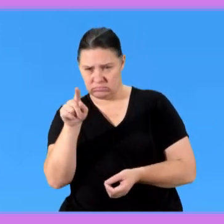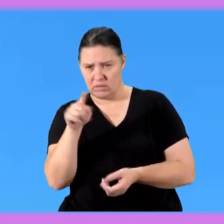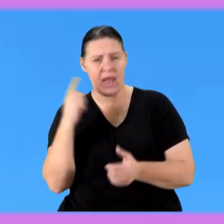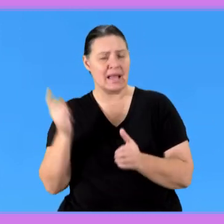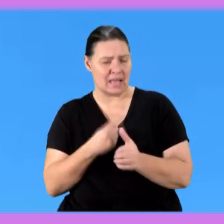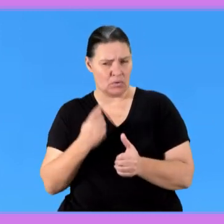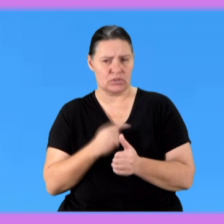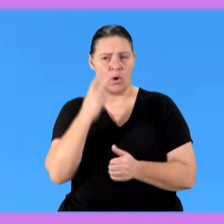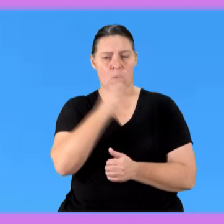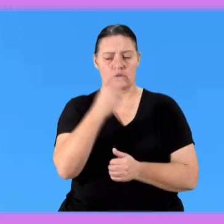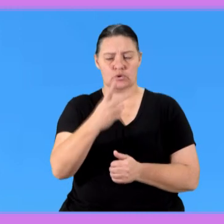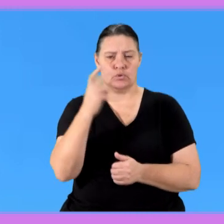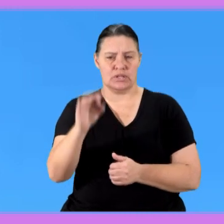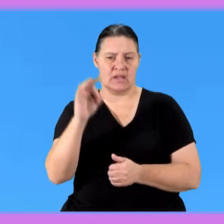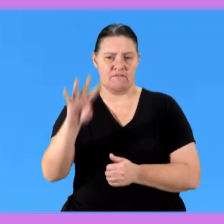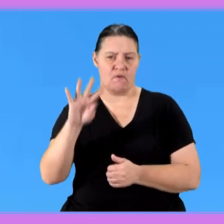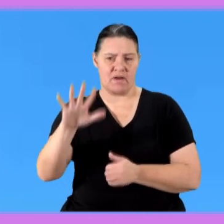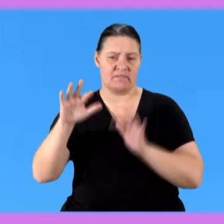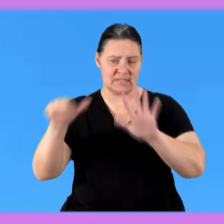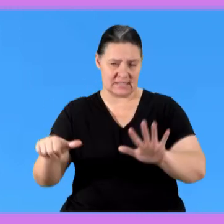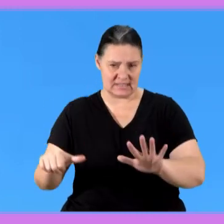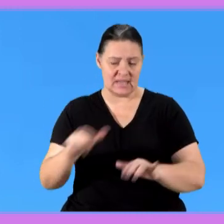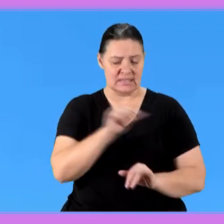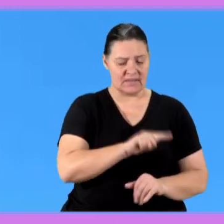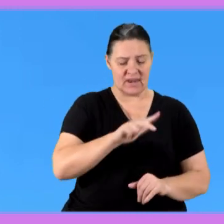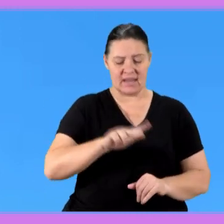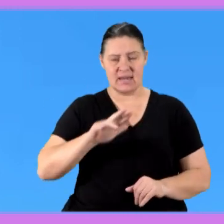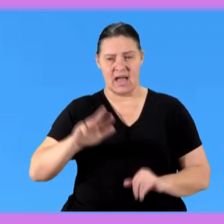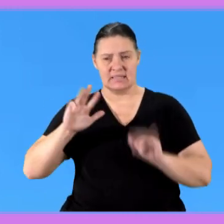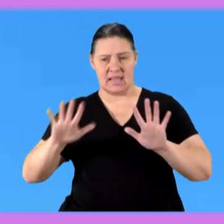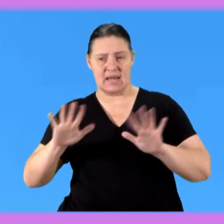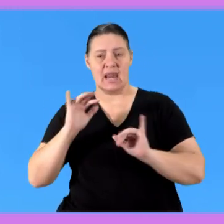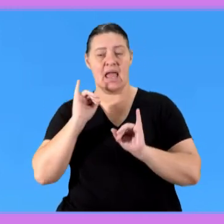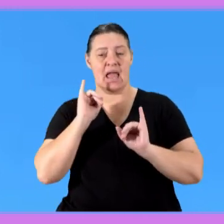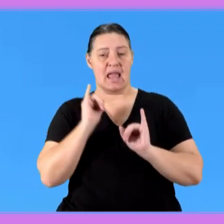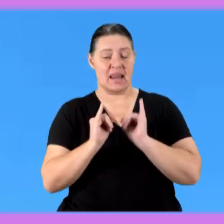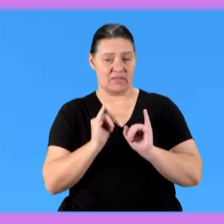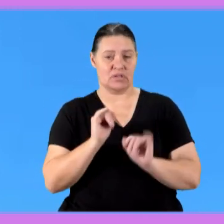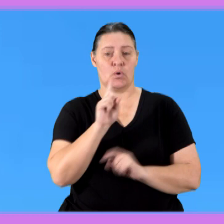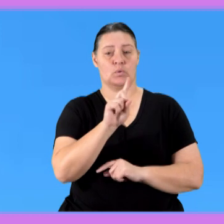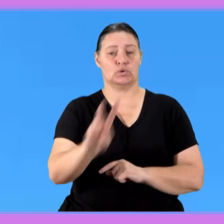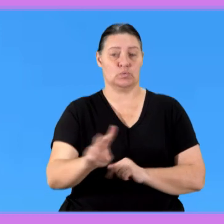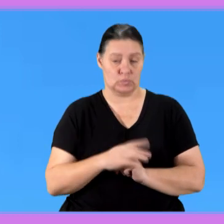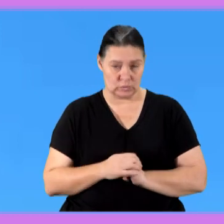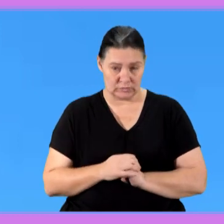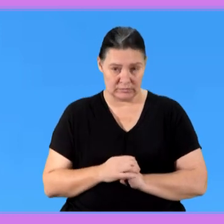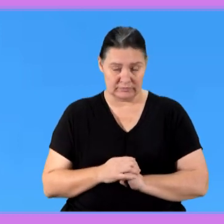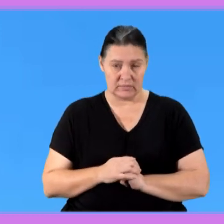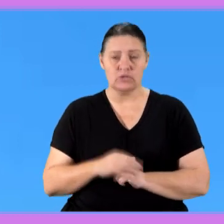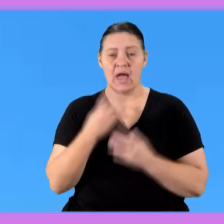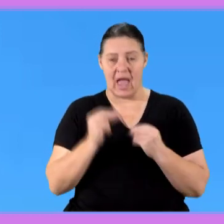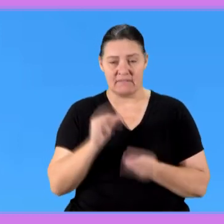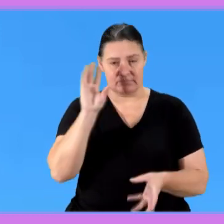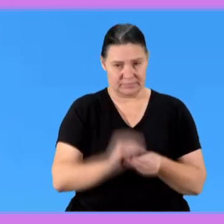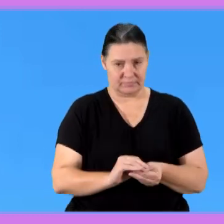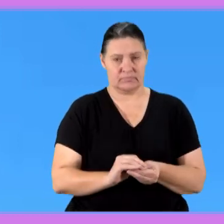literally go and count. So it's 1, 2, 3, 4, 5, 6, 7, 8, 9, 10, 11, 12. So agree that we